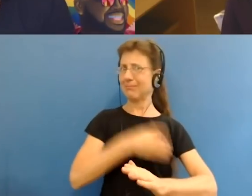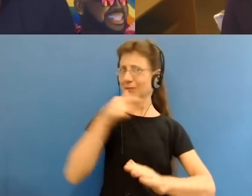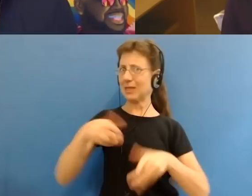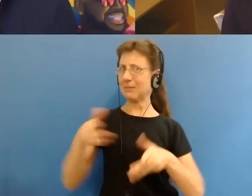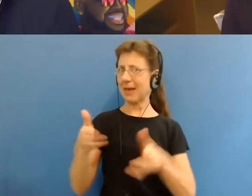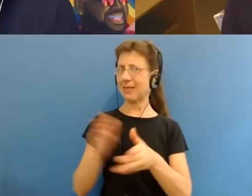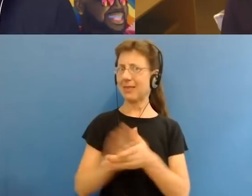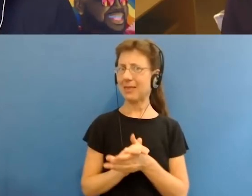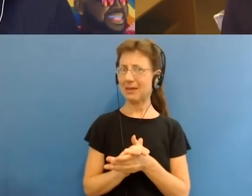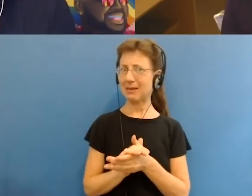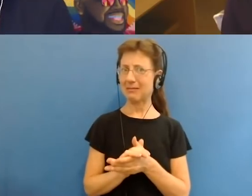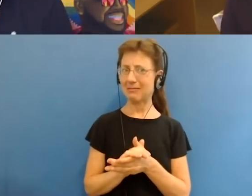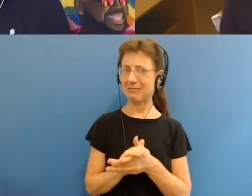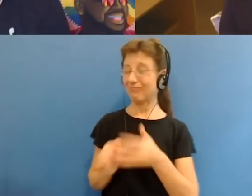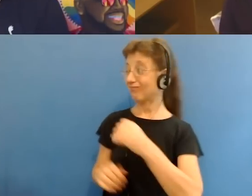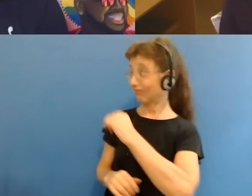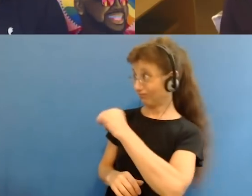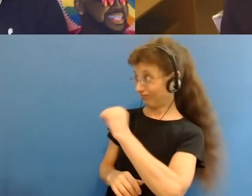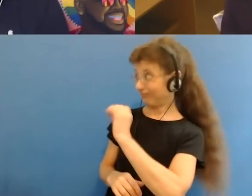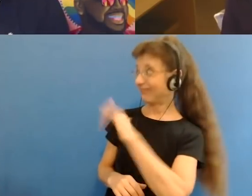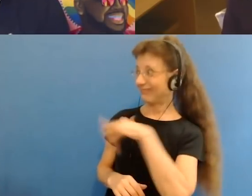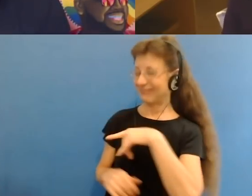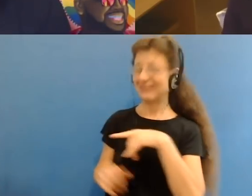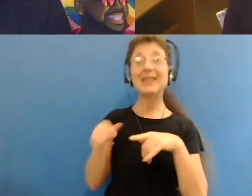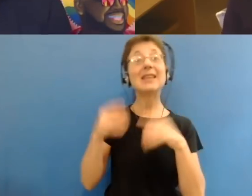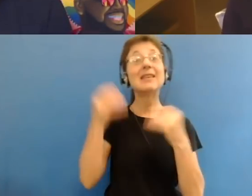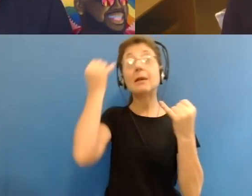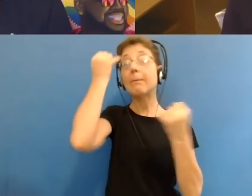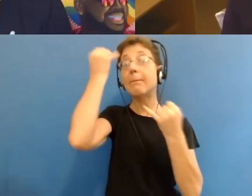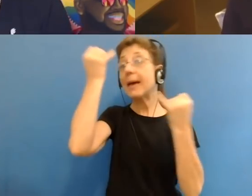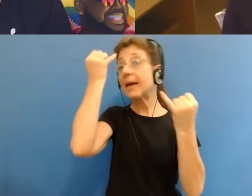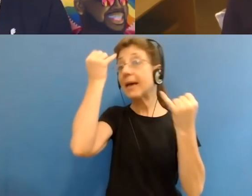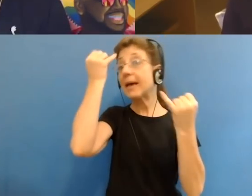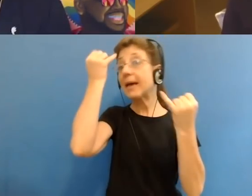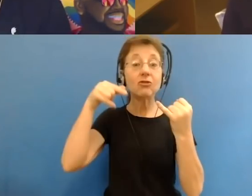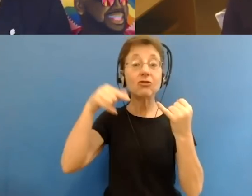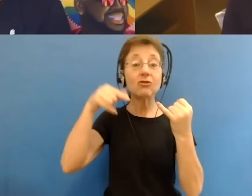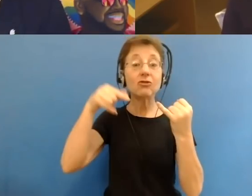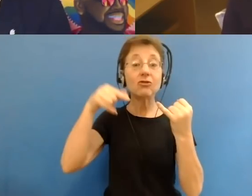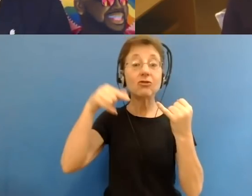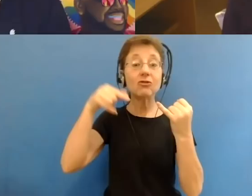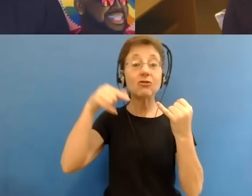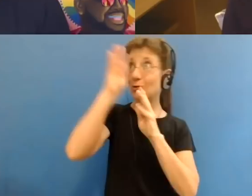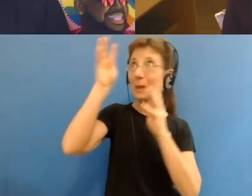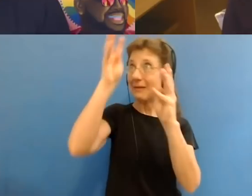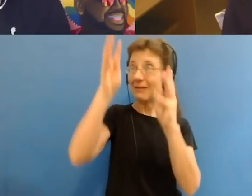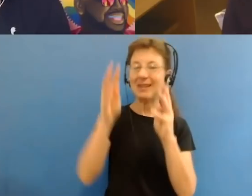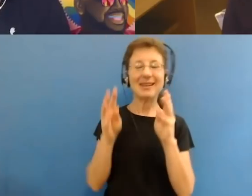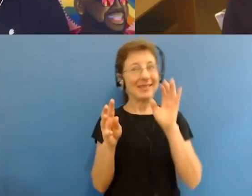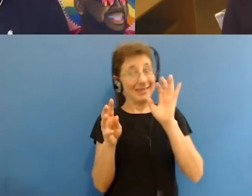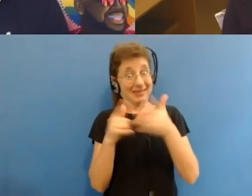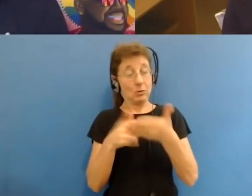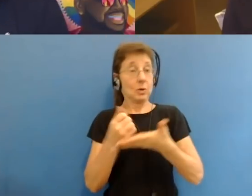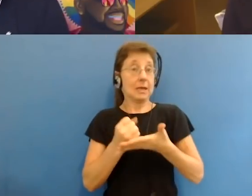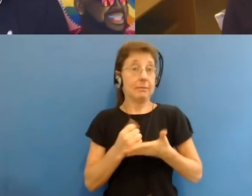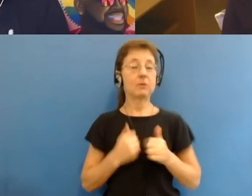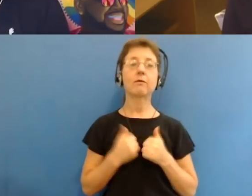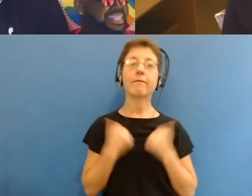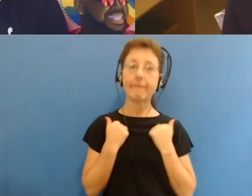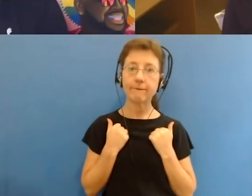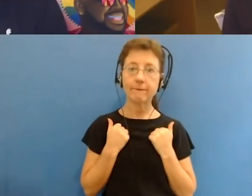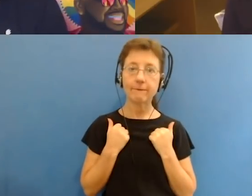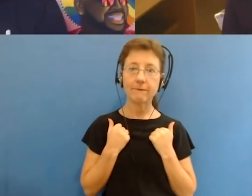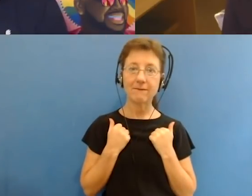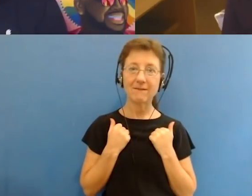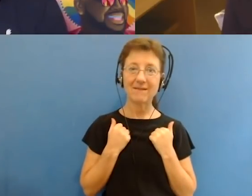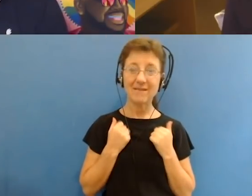So much of that imagination and creativity is what has helped me survive in this body, in this